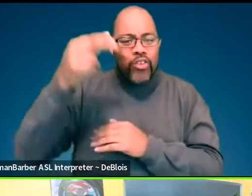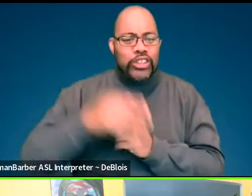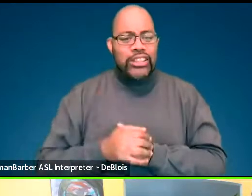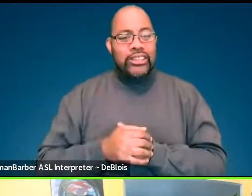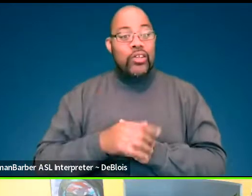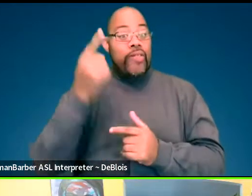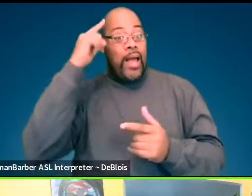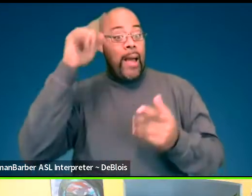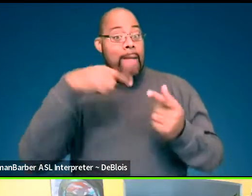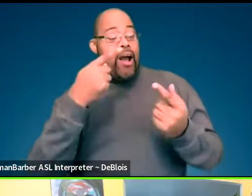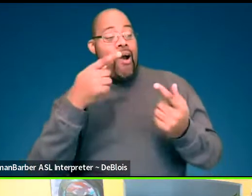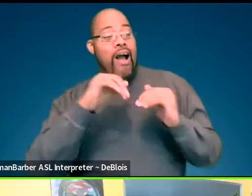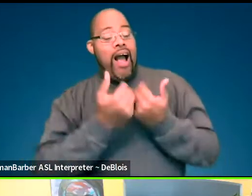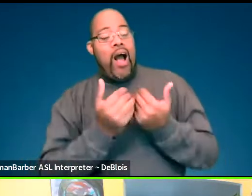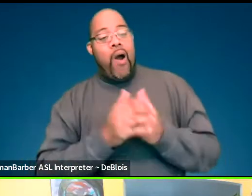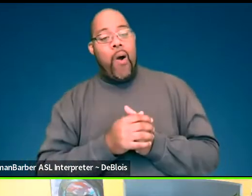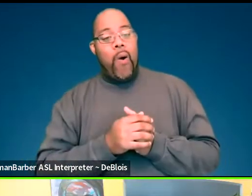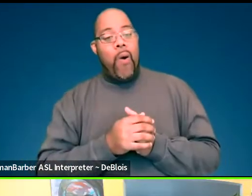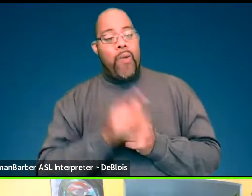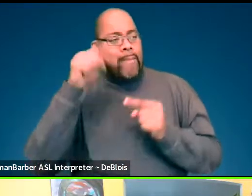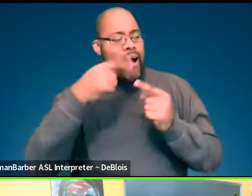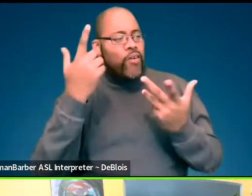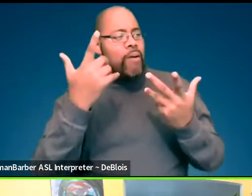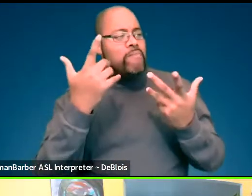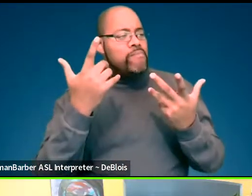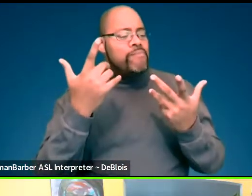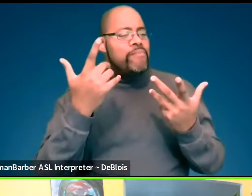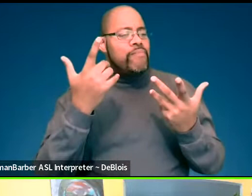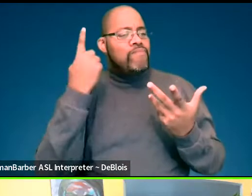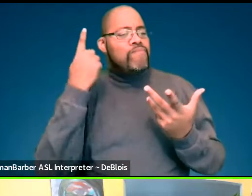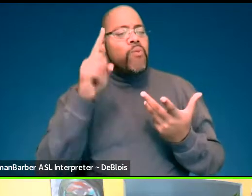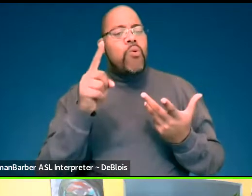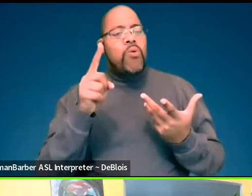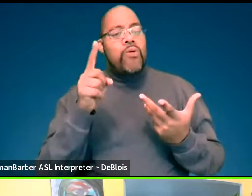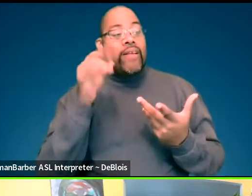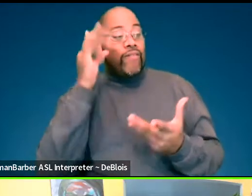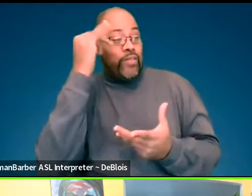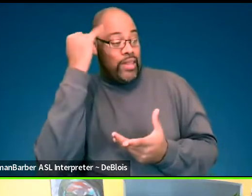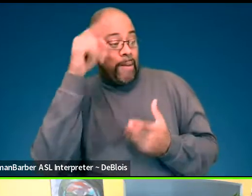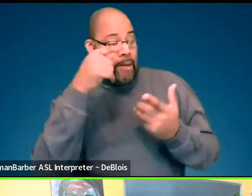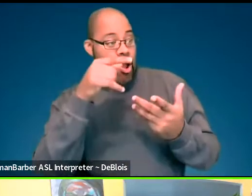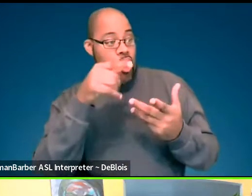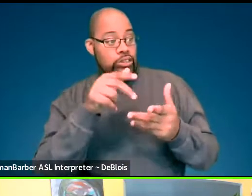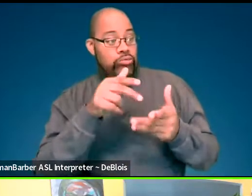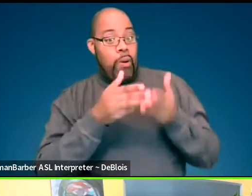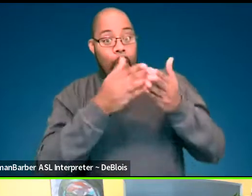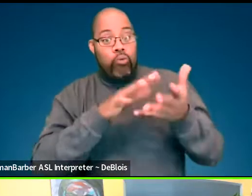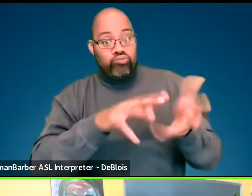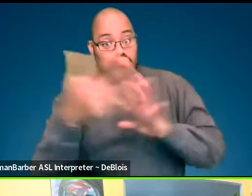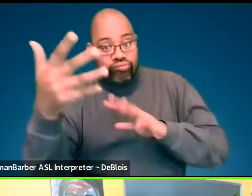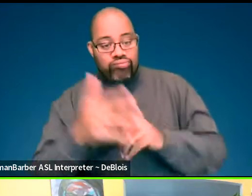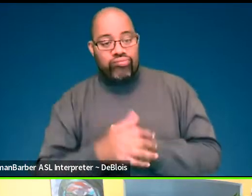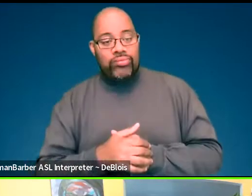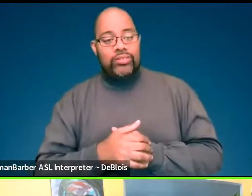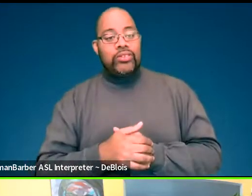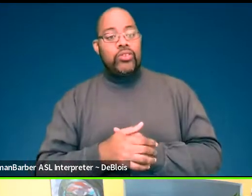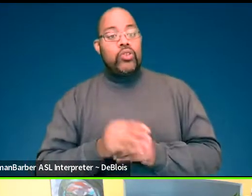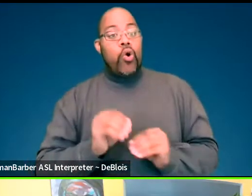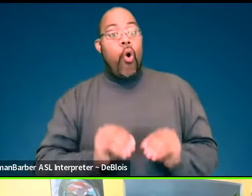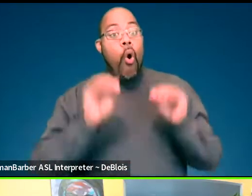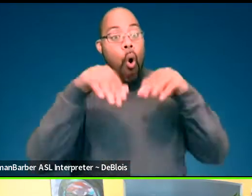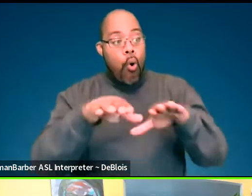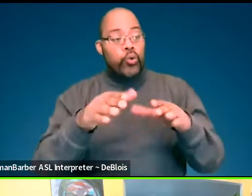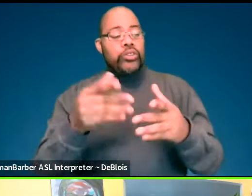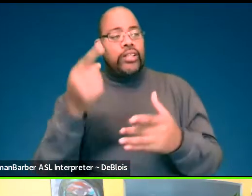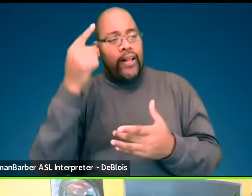even thinking about how for a lot of even if you think about shipwrecks, for instance, the ocean is,